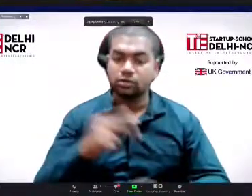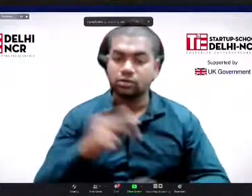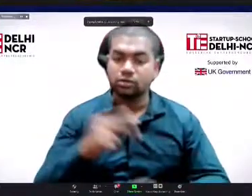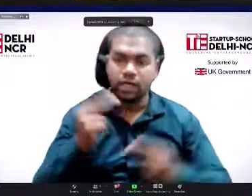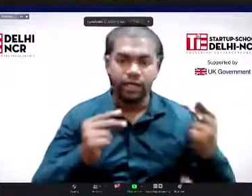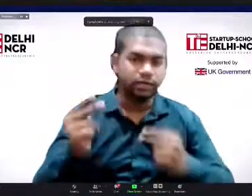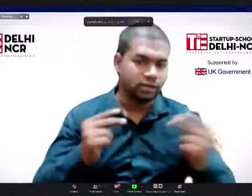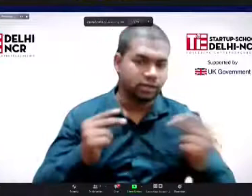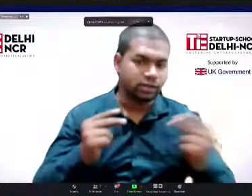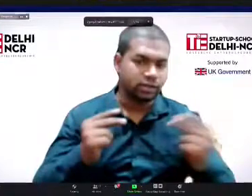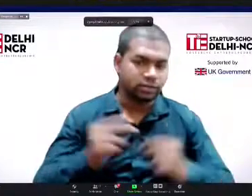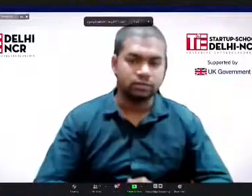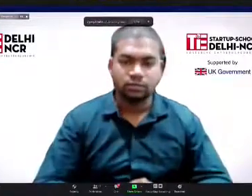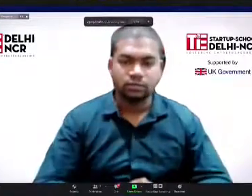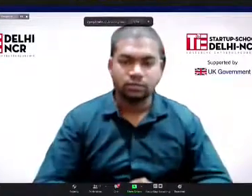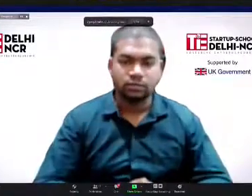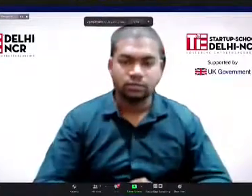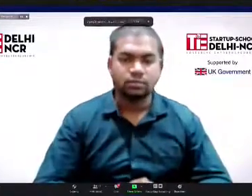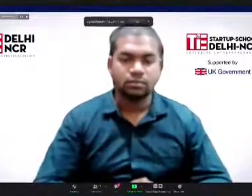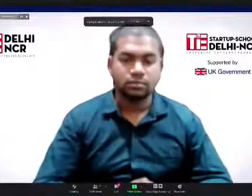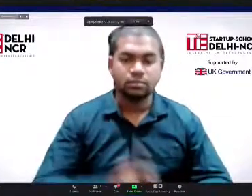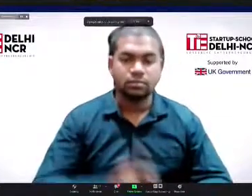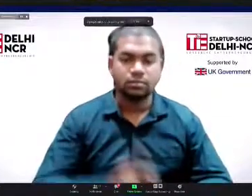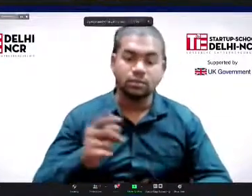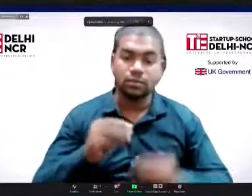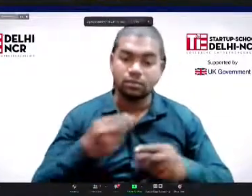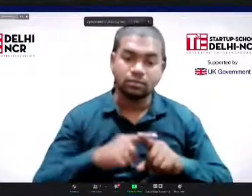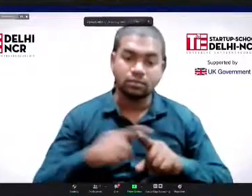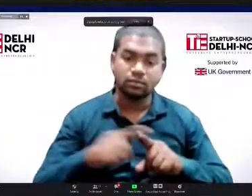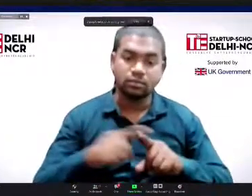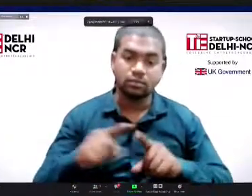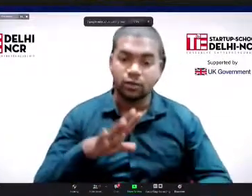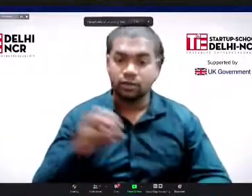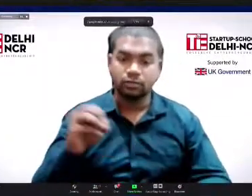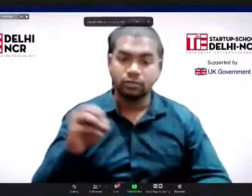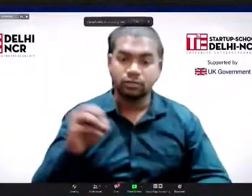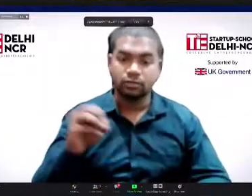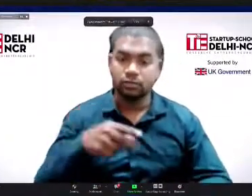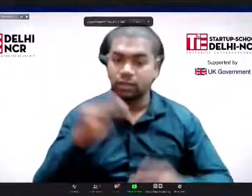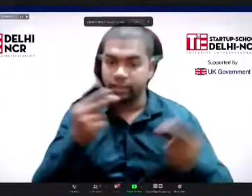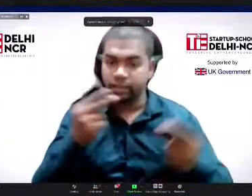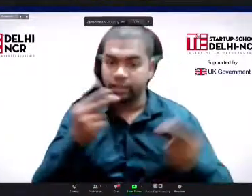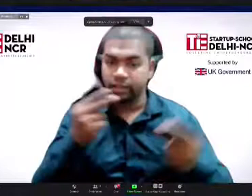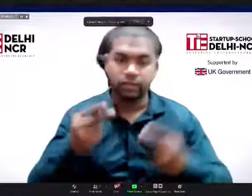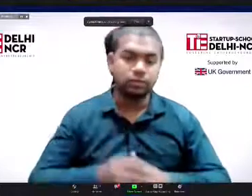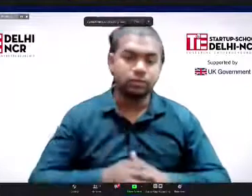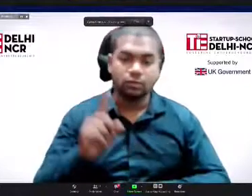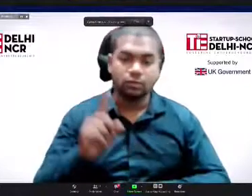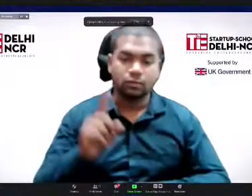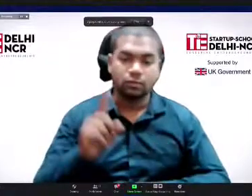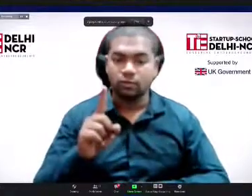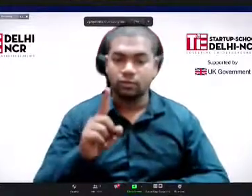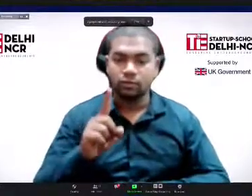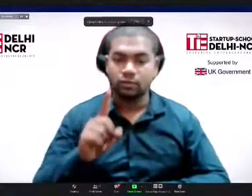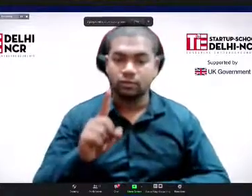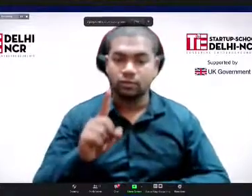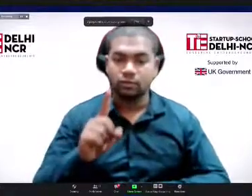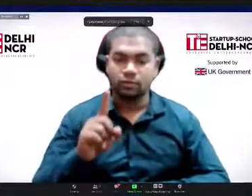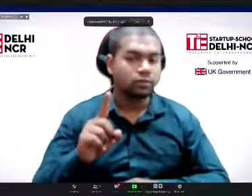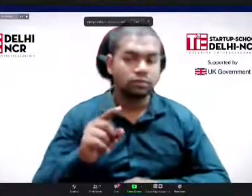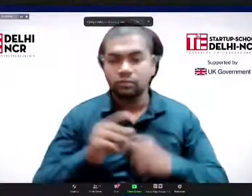my provocation there is it's better to spend 500,000 into design and 1 paisa in